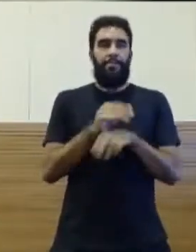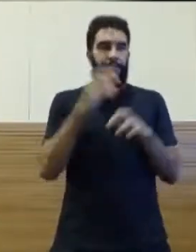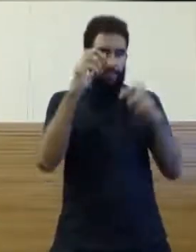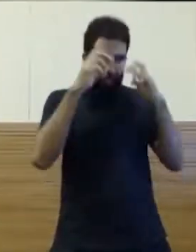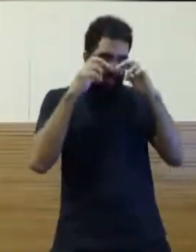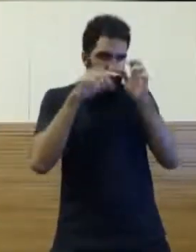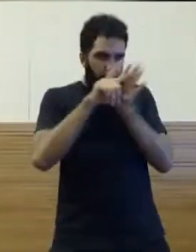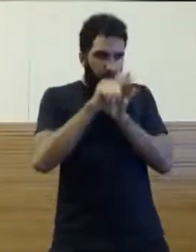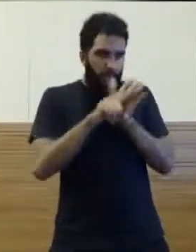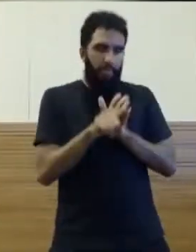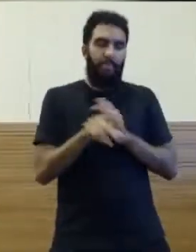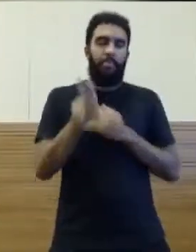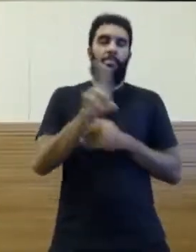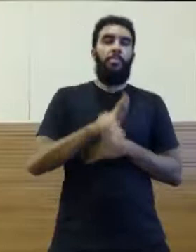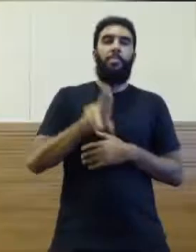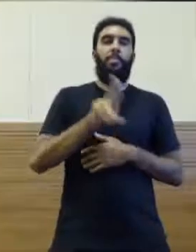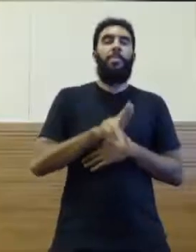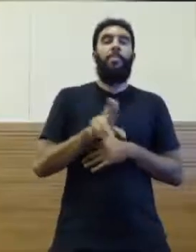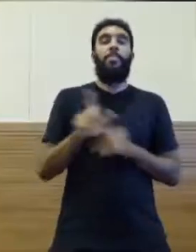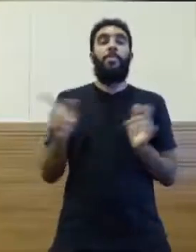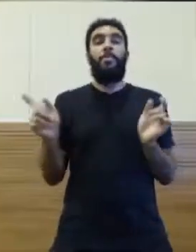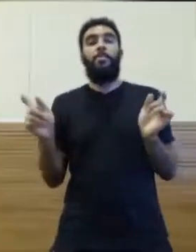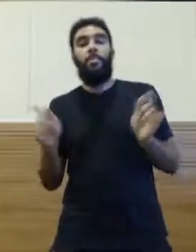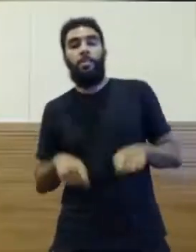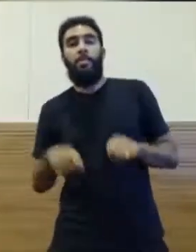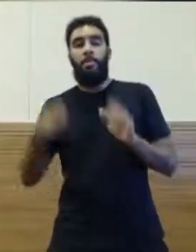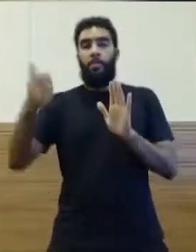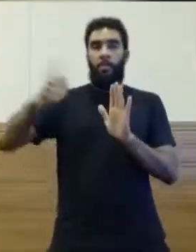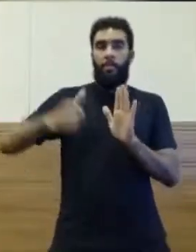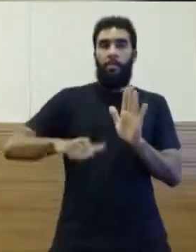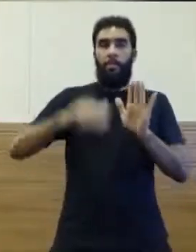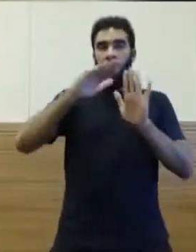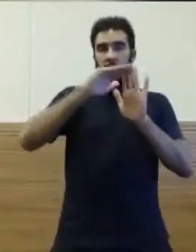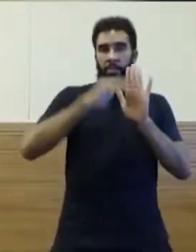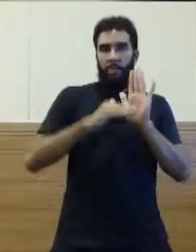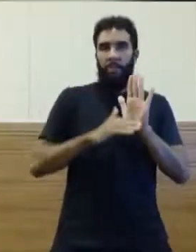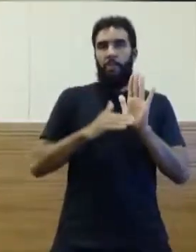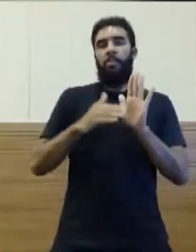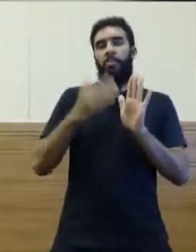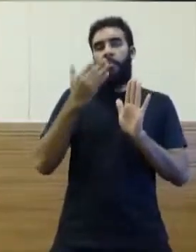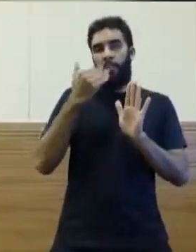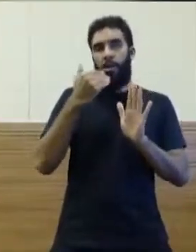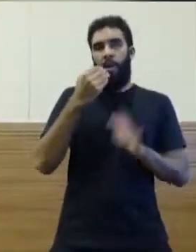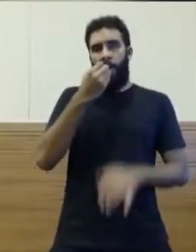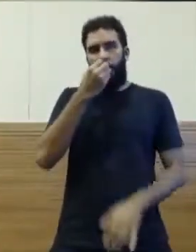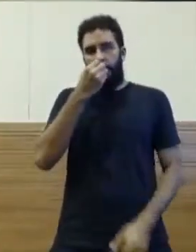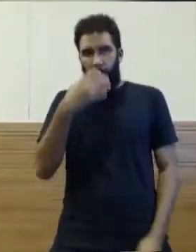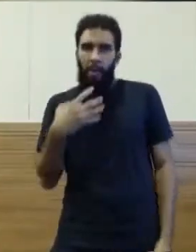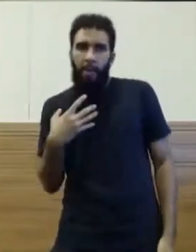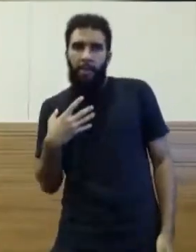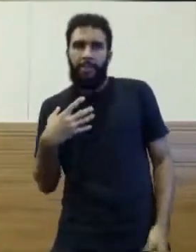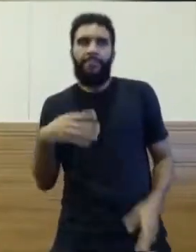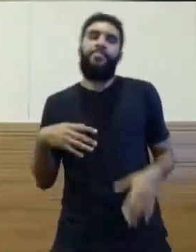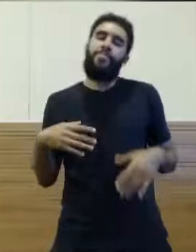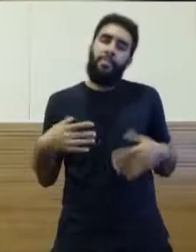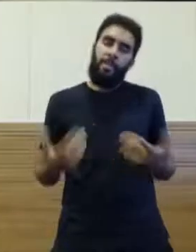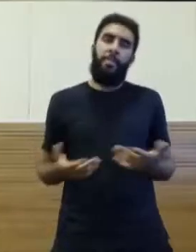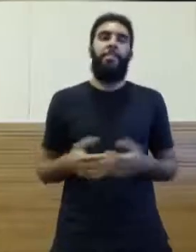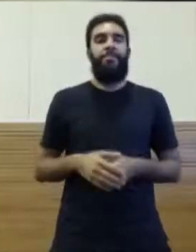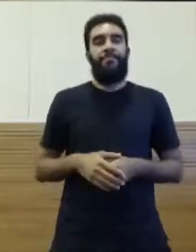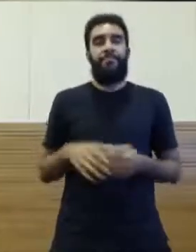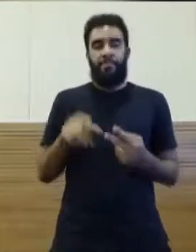In what kind of investigation strategies could be used to evaluate the impact of these